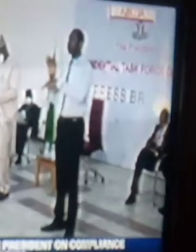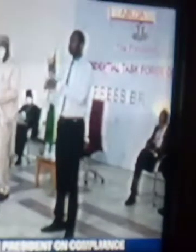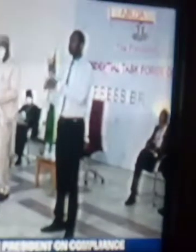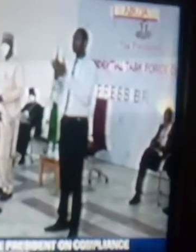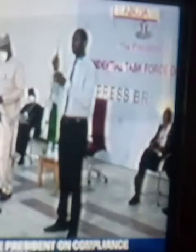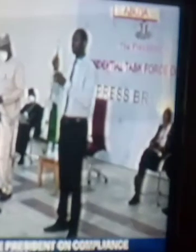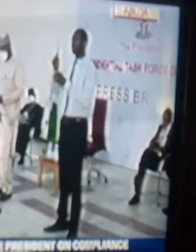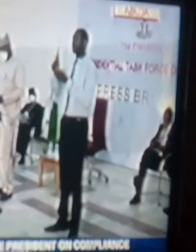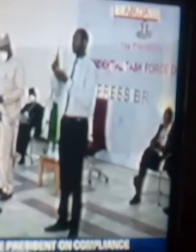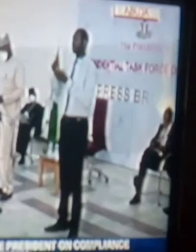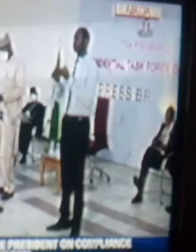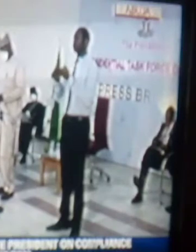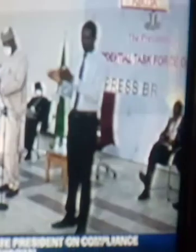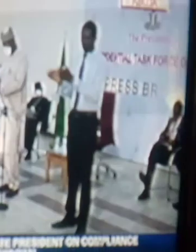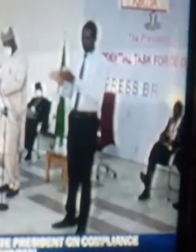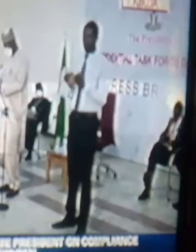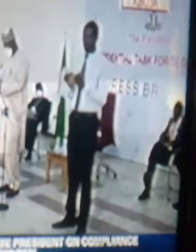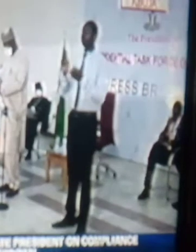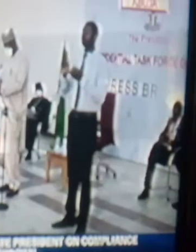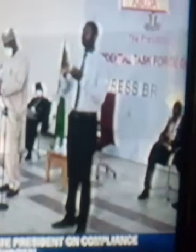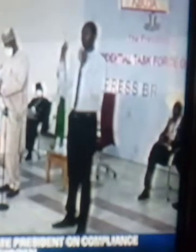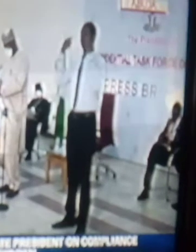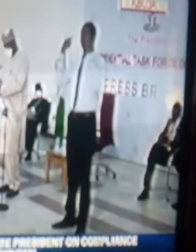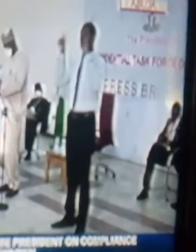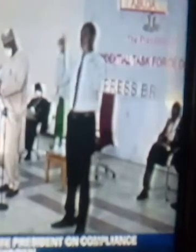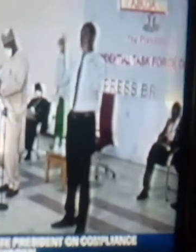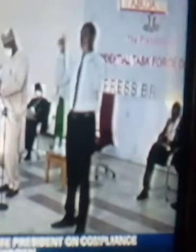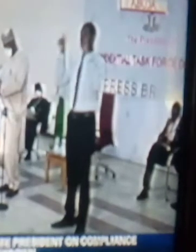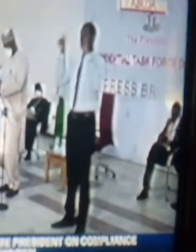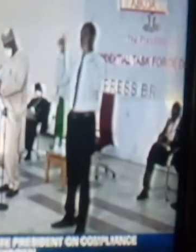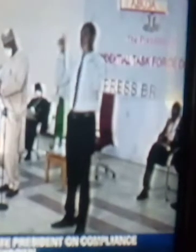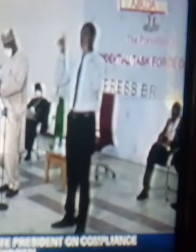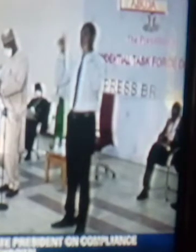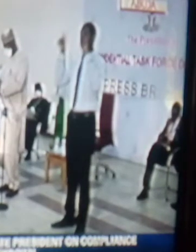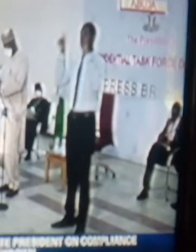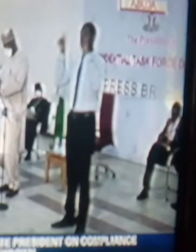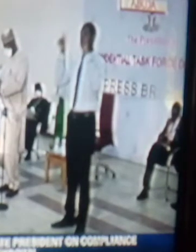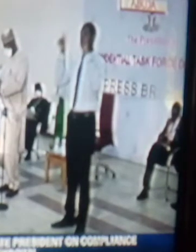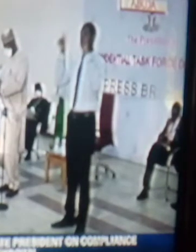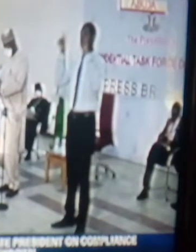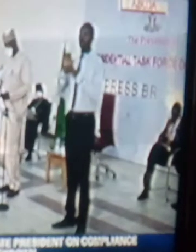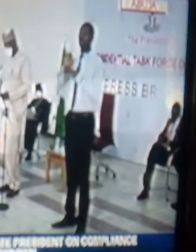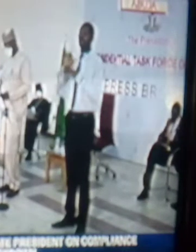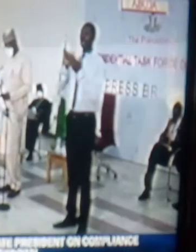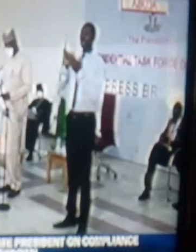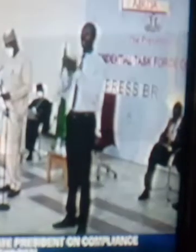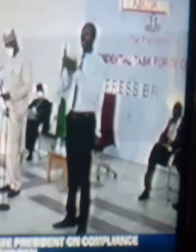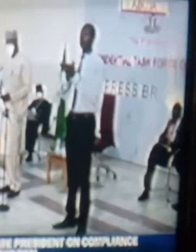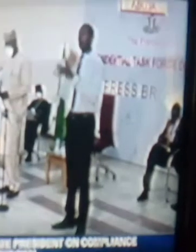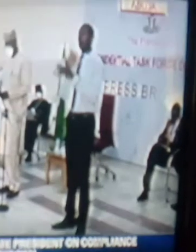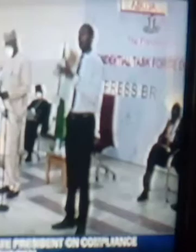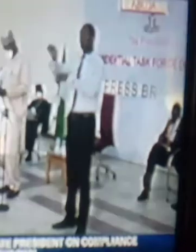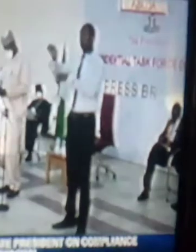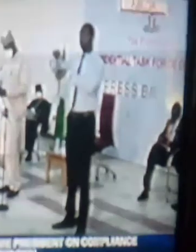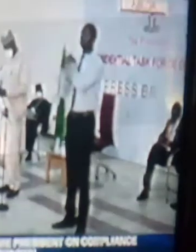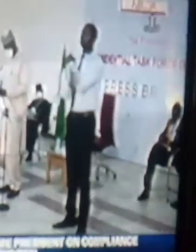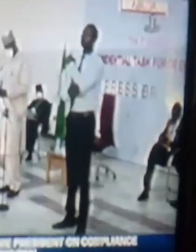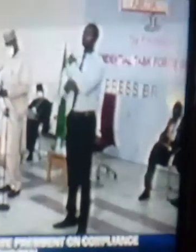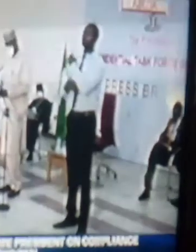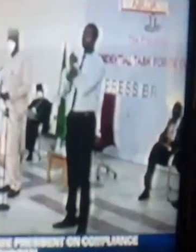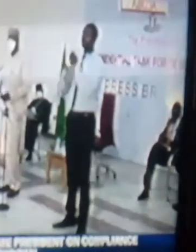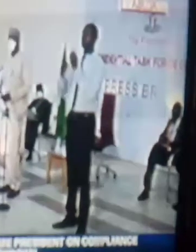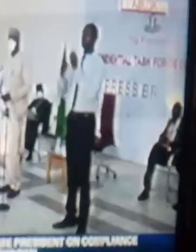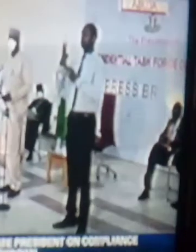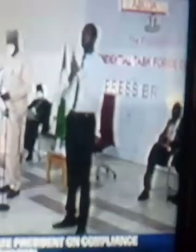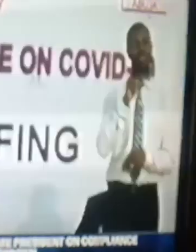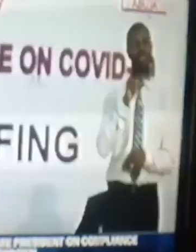However, I wish to clarify that all the countries of the world are seeking for